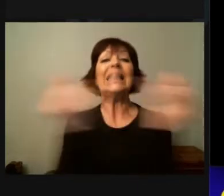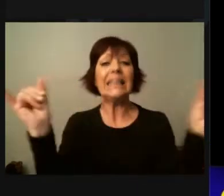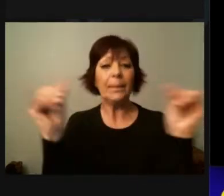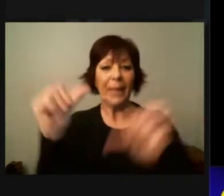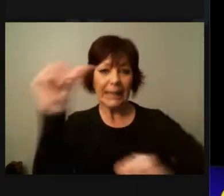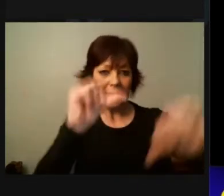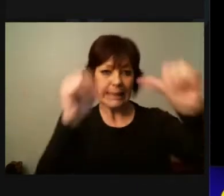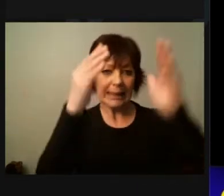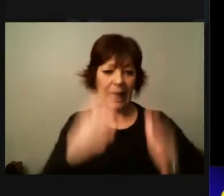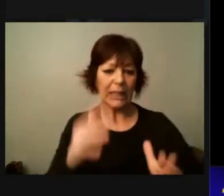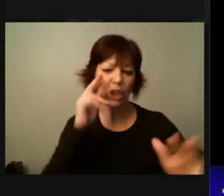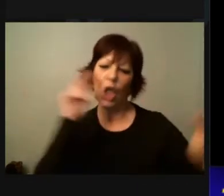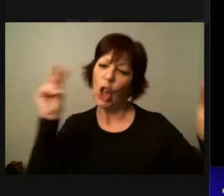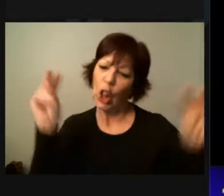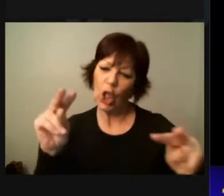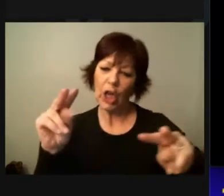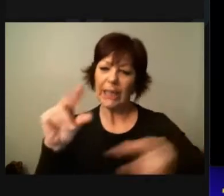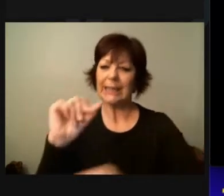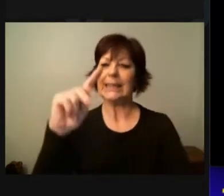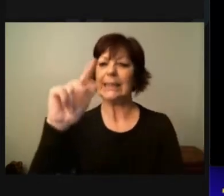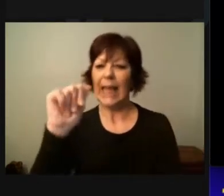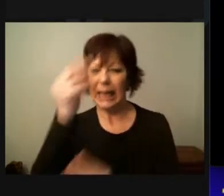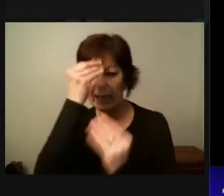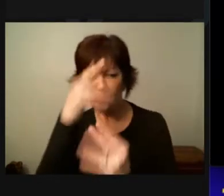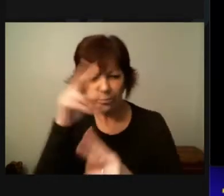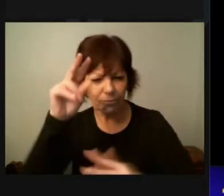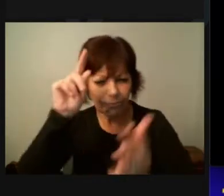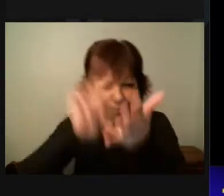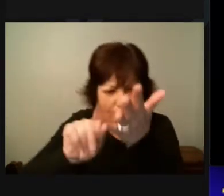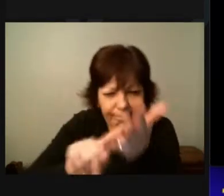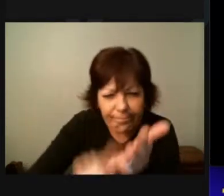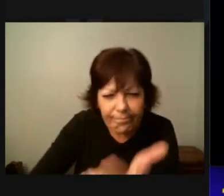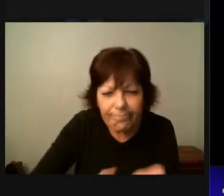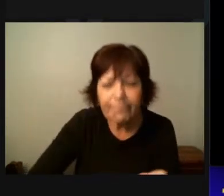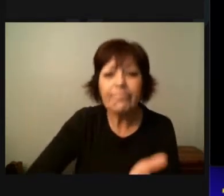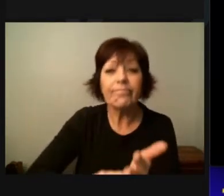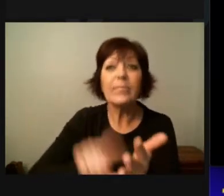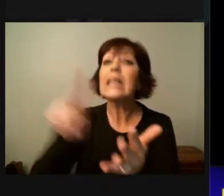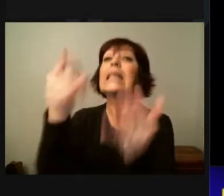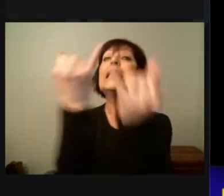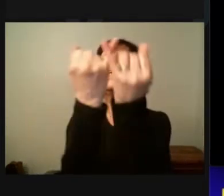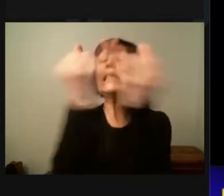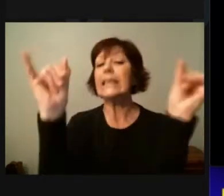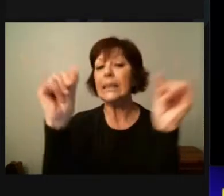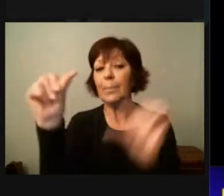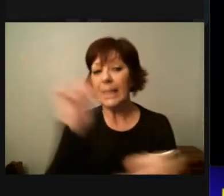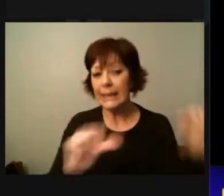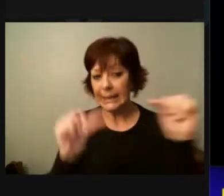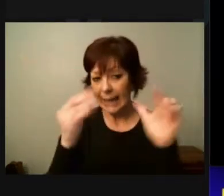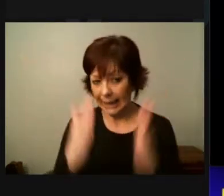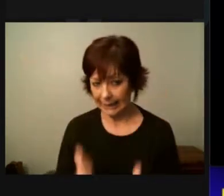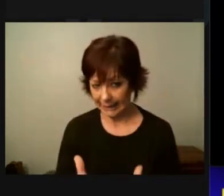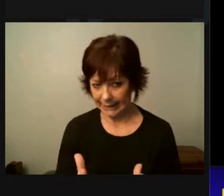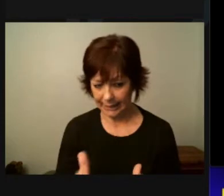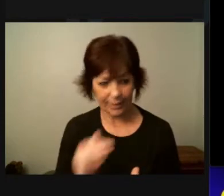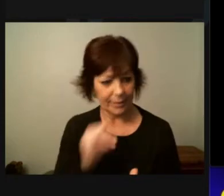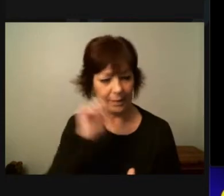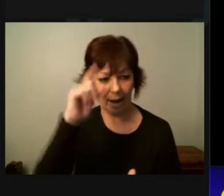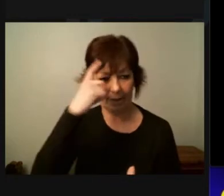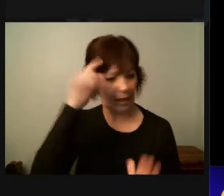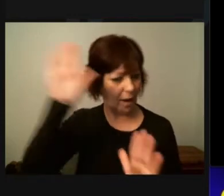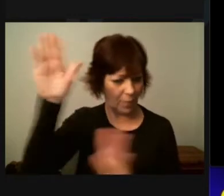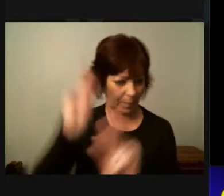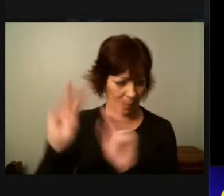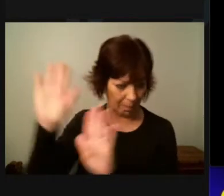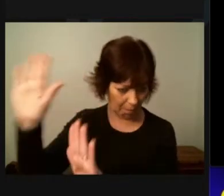the data, and they look it over. Okay, once again, those are independent scientists. Then at this point,